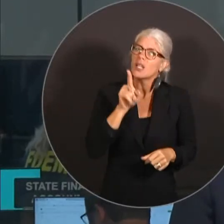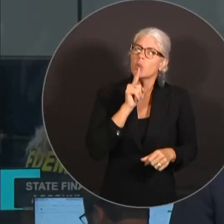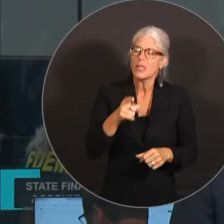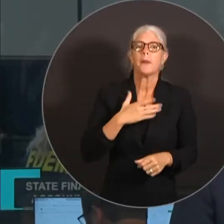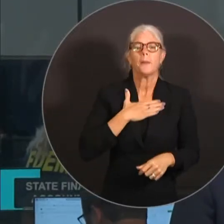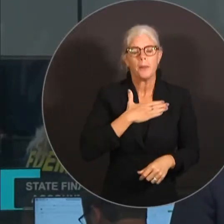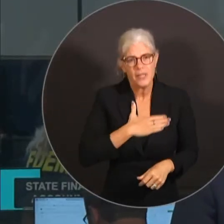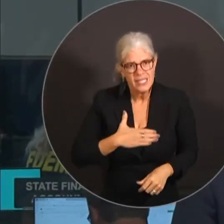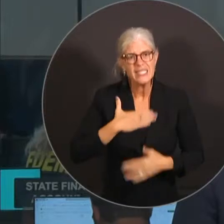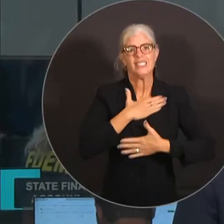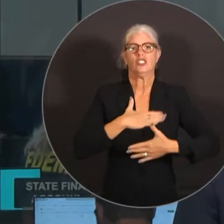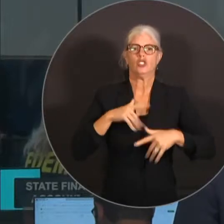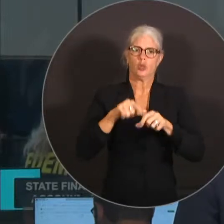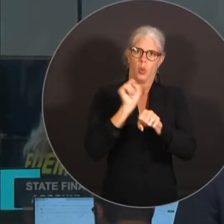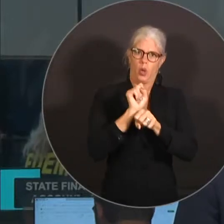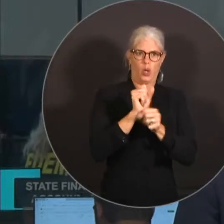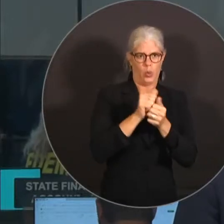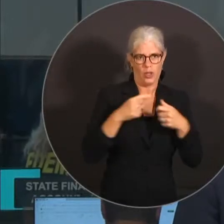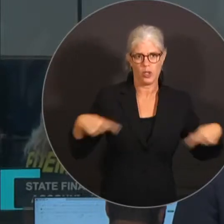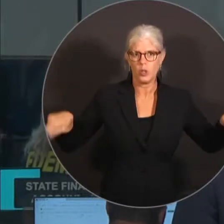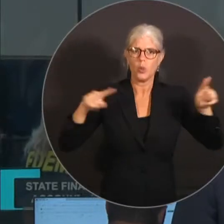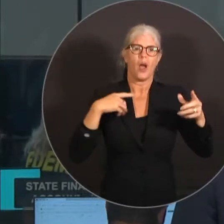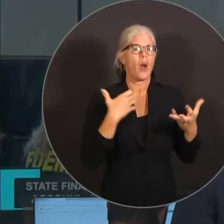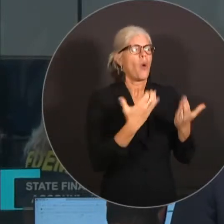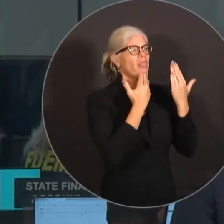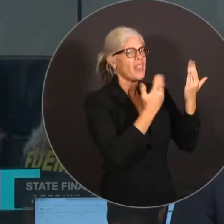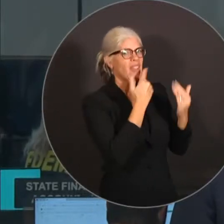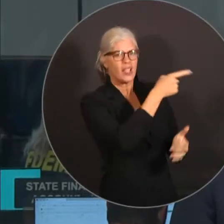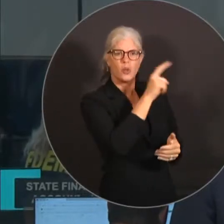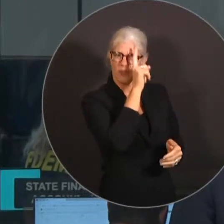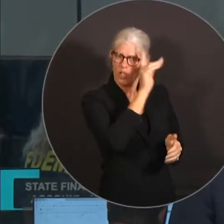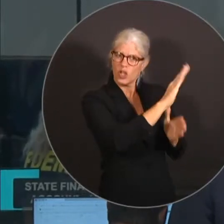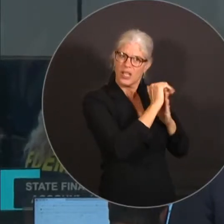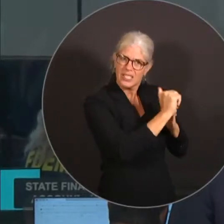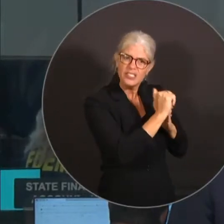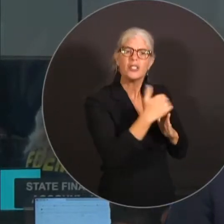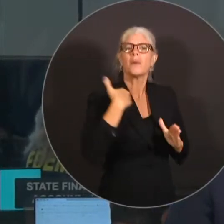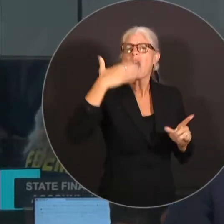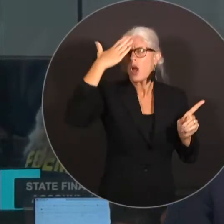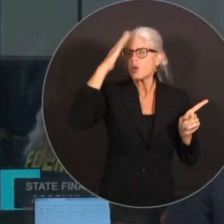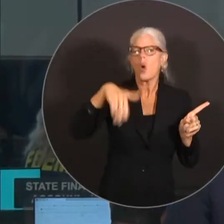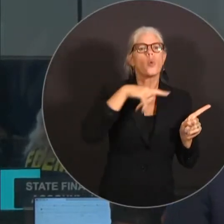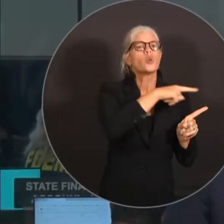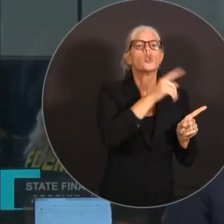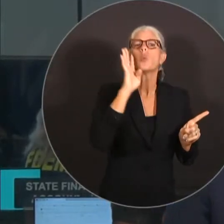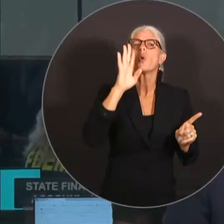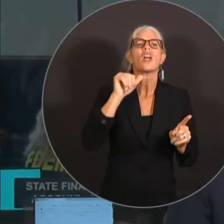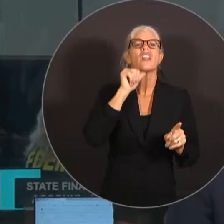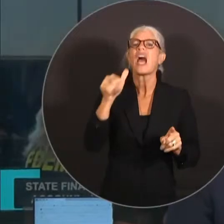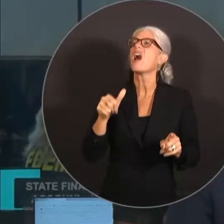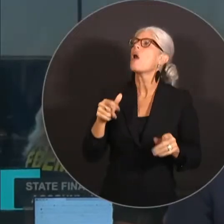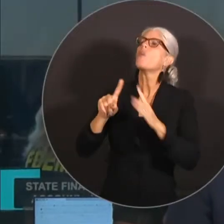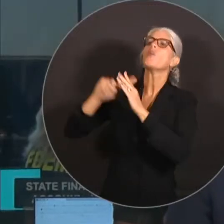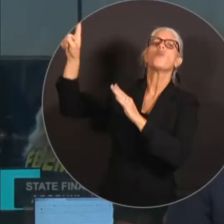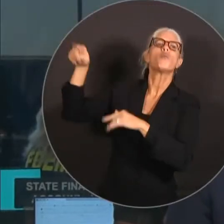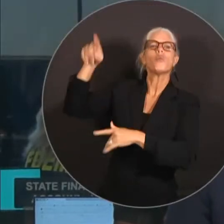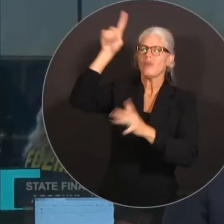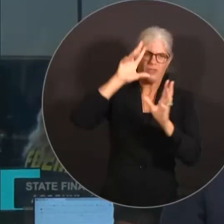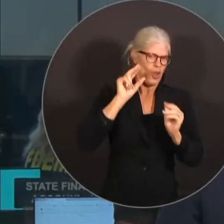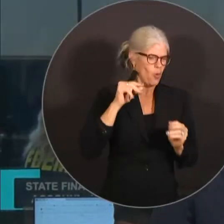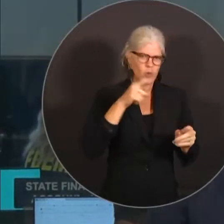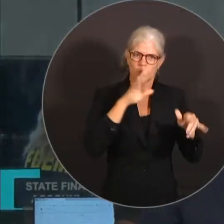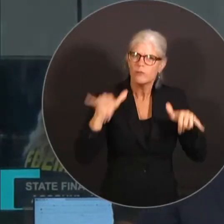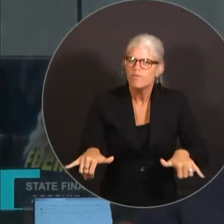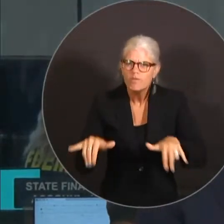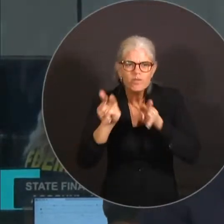this point, but I also want to say thank you for your leadership, and I know that you're not going to go anywhere anytime soon, and I appreciate your